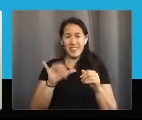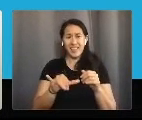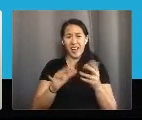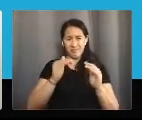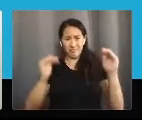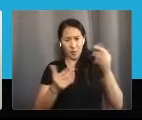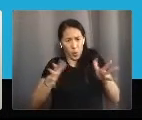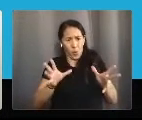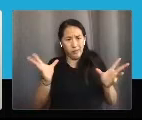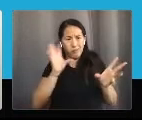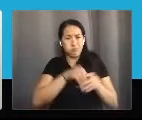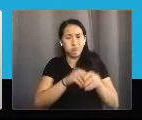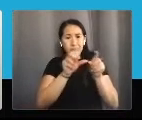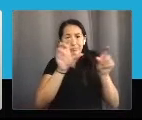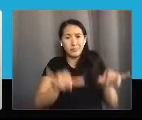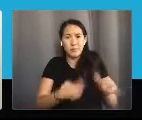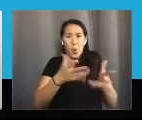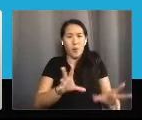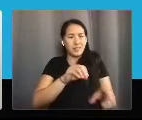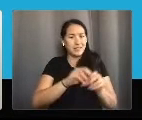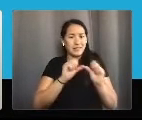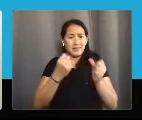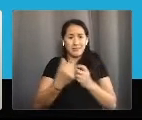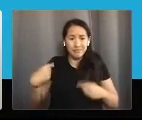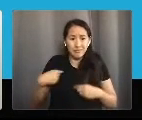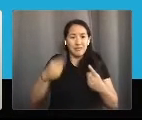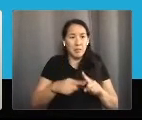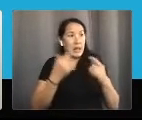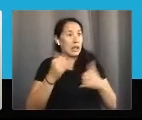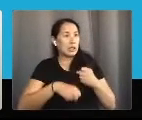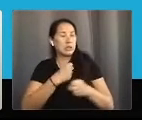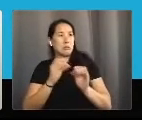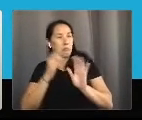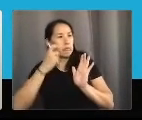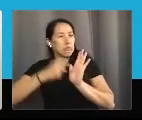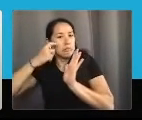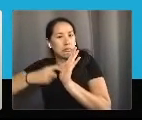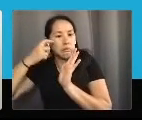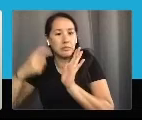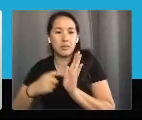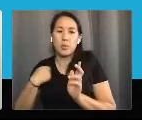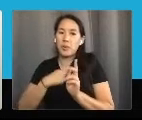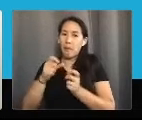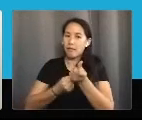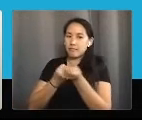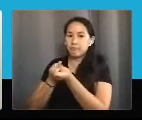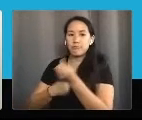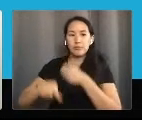hundreds of years, and it has to change. We all have to be there for each other. We all have to be the